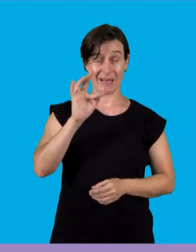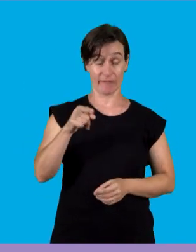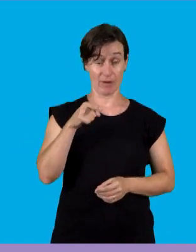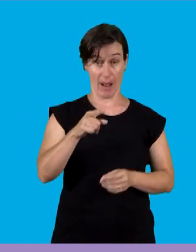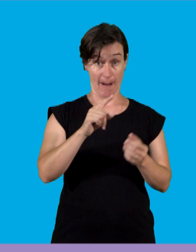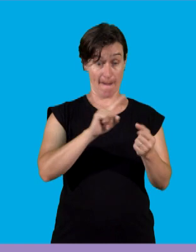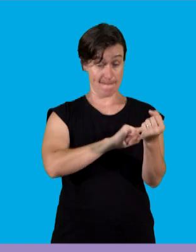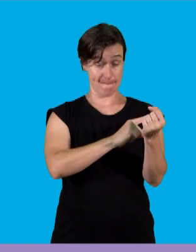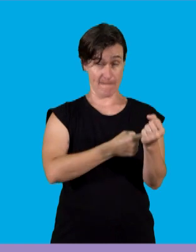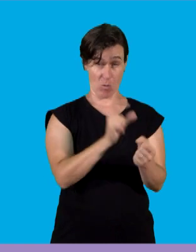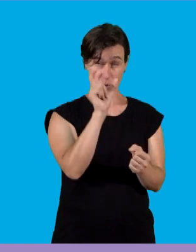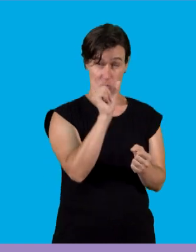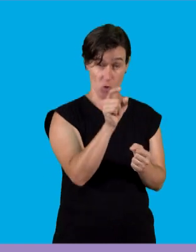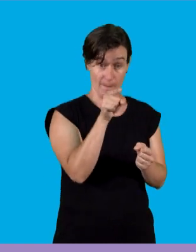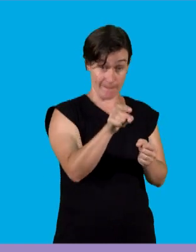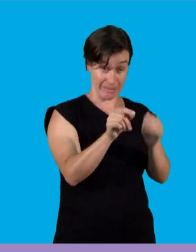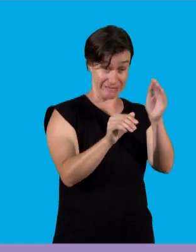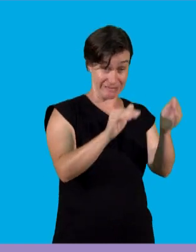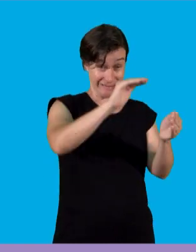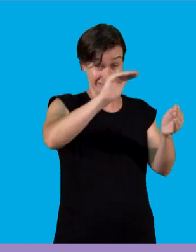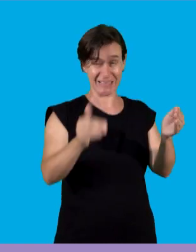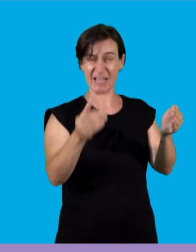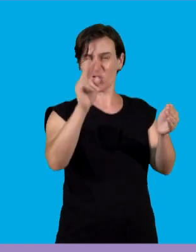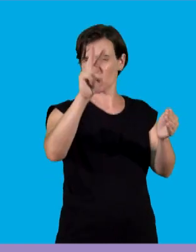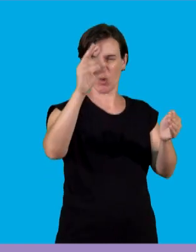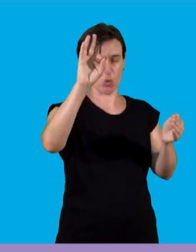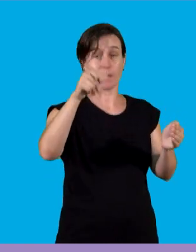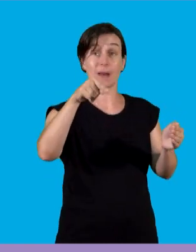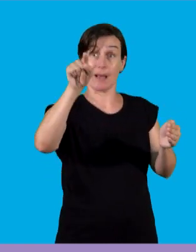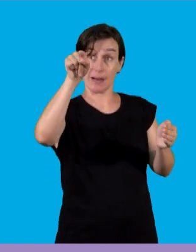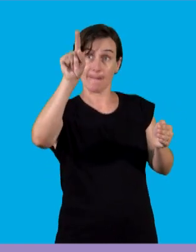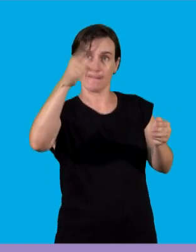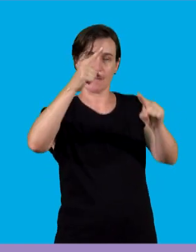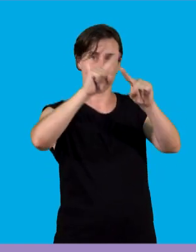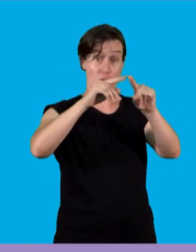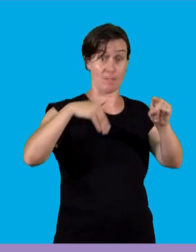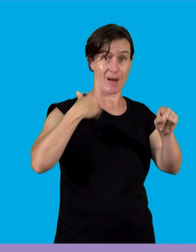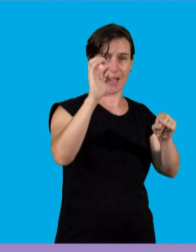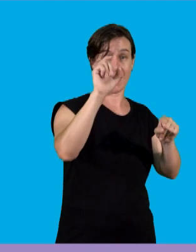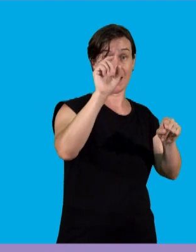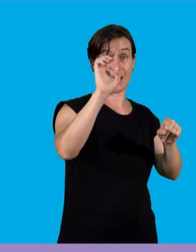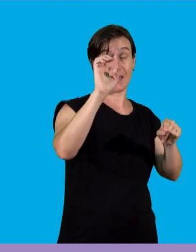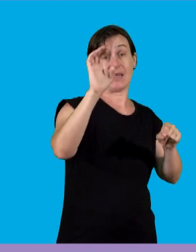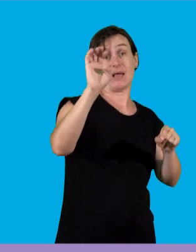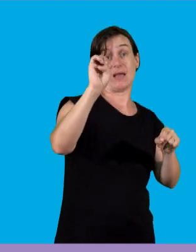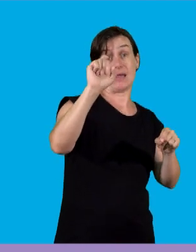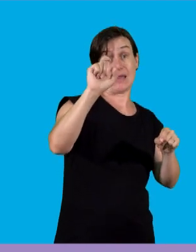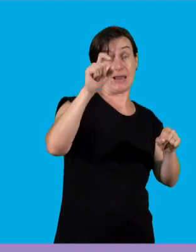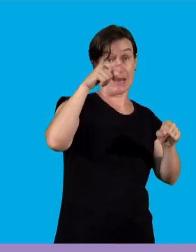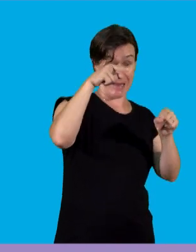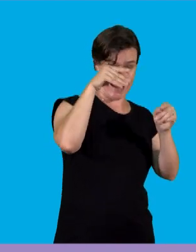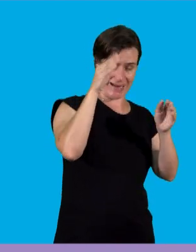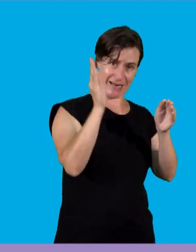a power is raised to an exponent, then those exponents will multiply together, and this is divided by a negative